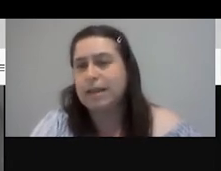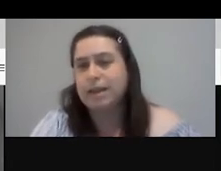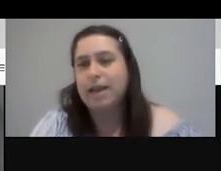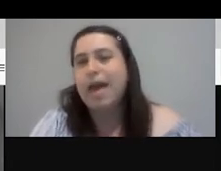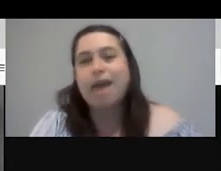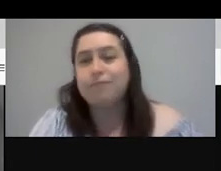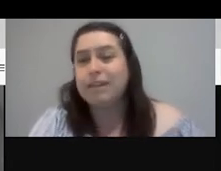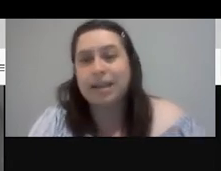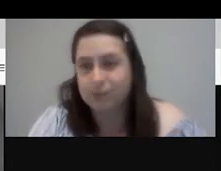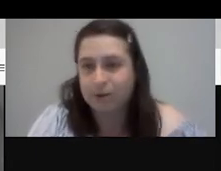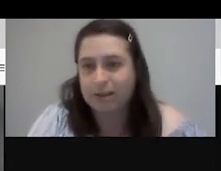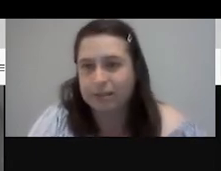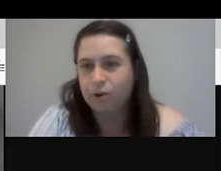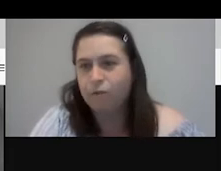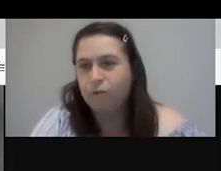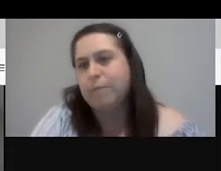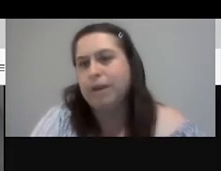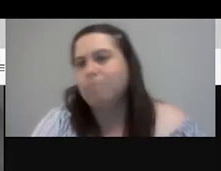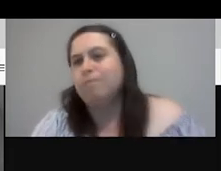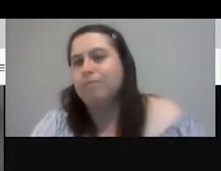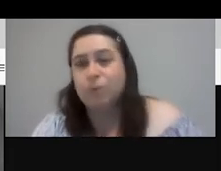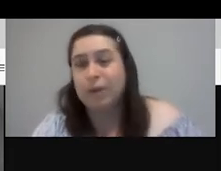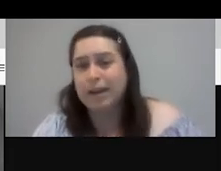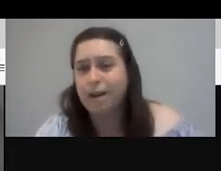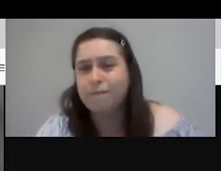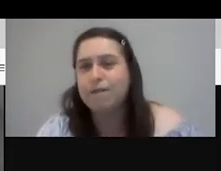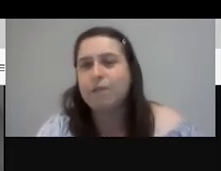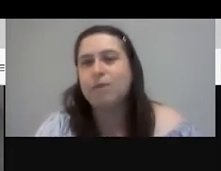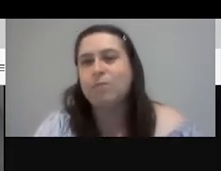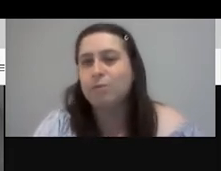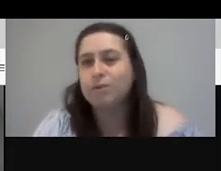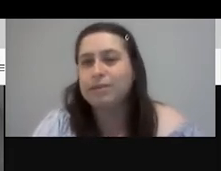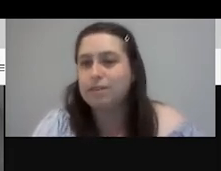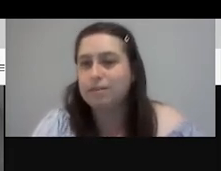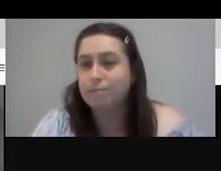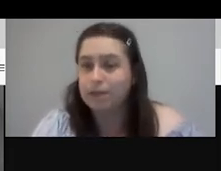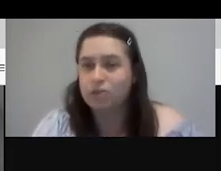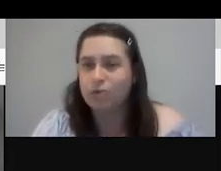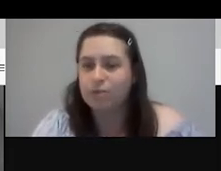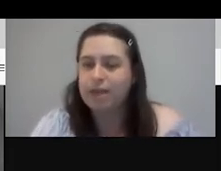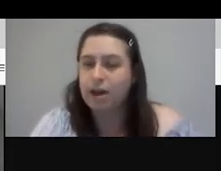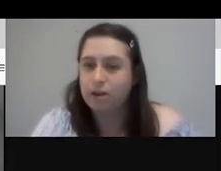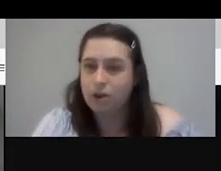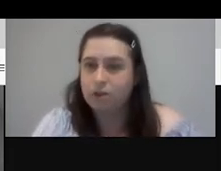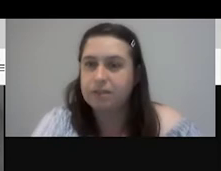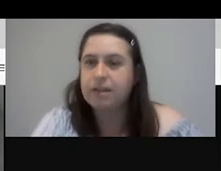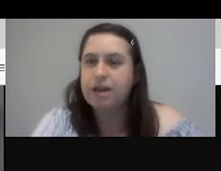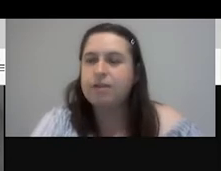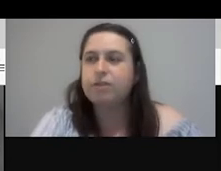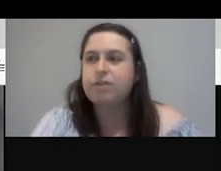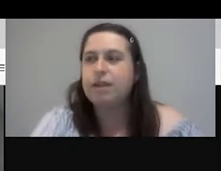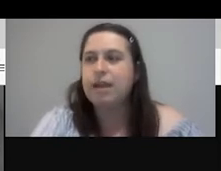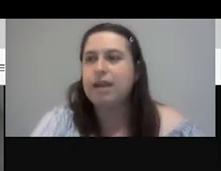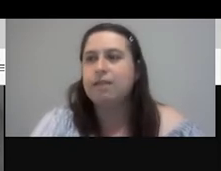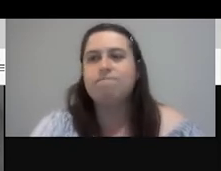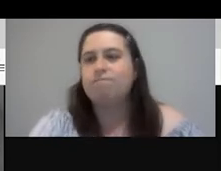stories, everyday stories of women falling in love. And we want to make sure that they aren't lost,